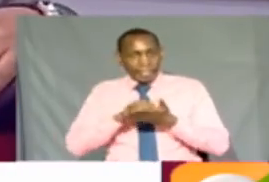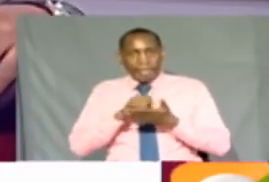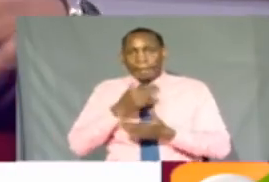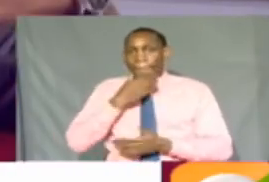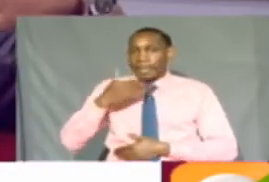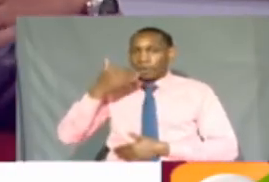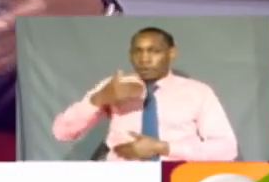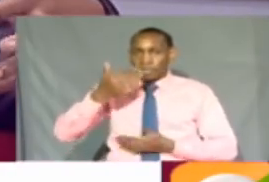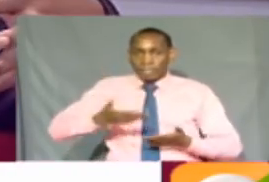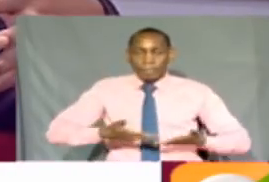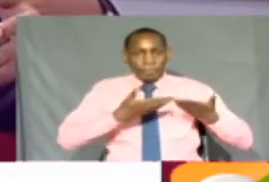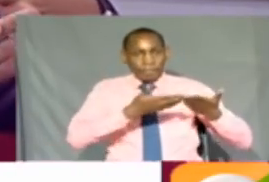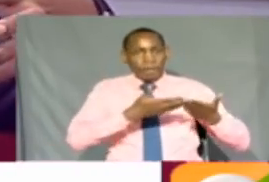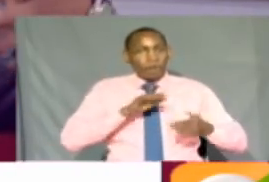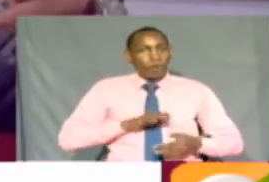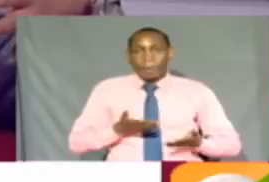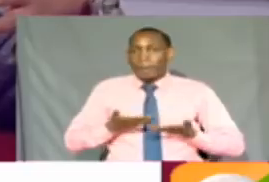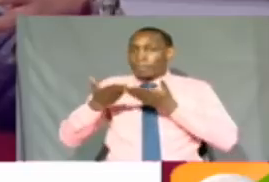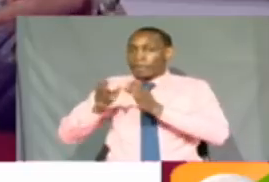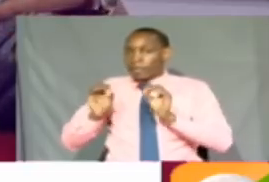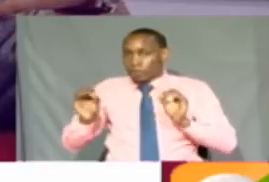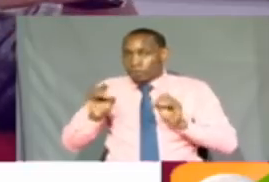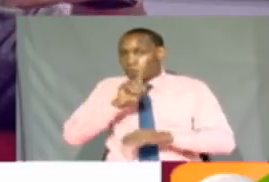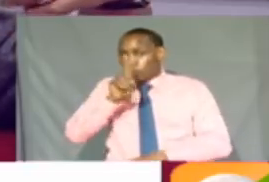should always provide and you shouldn't. Because